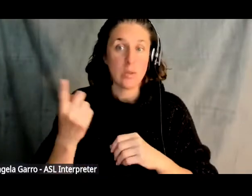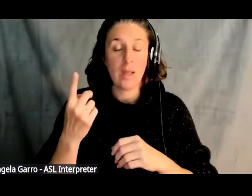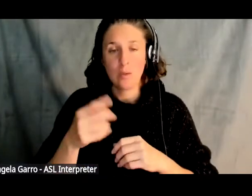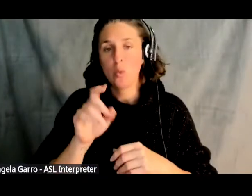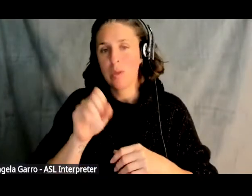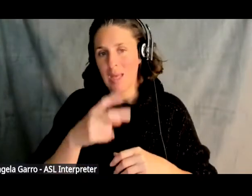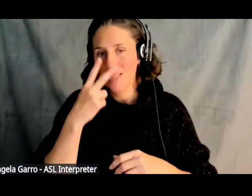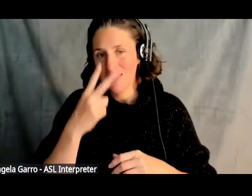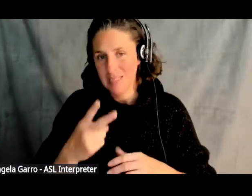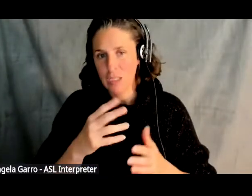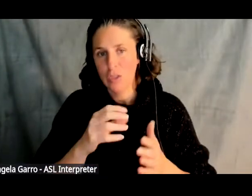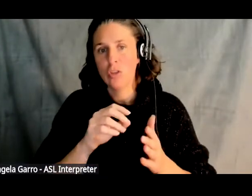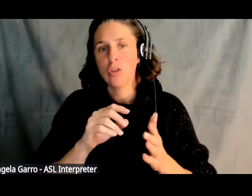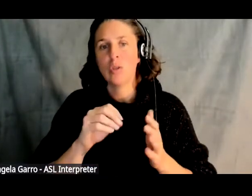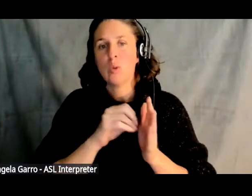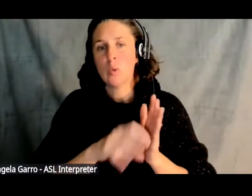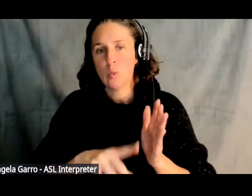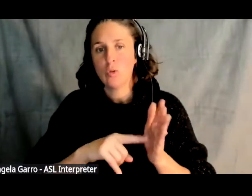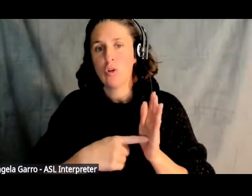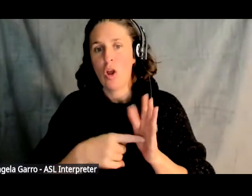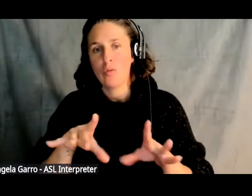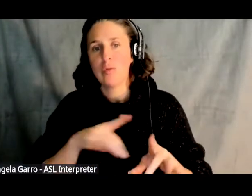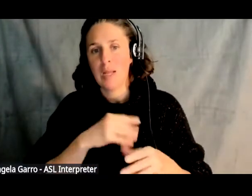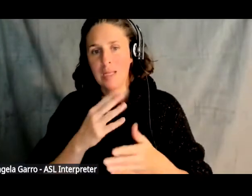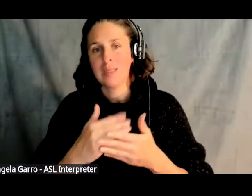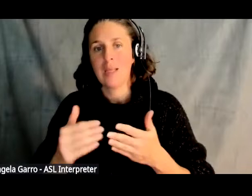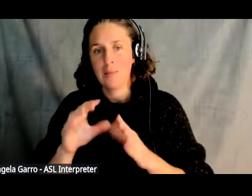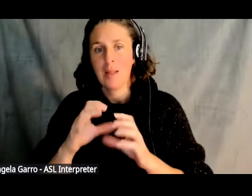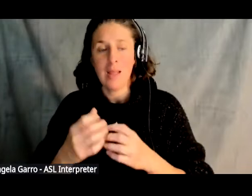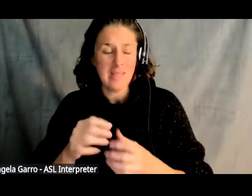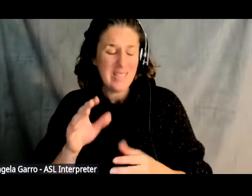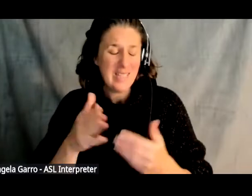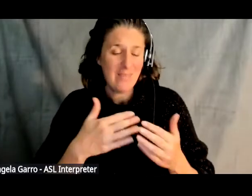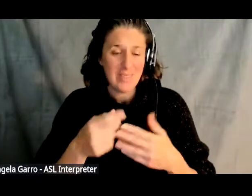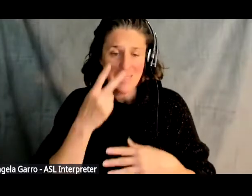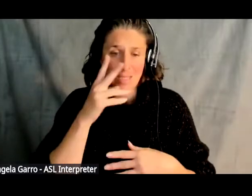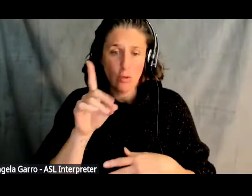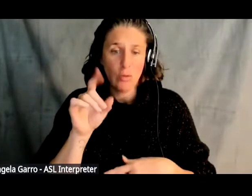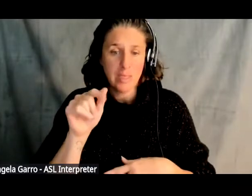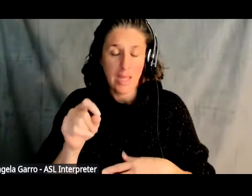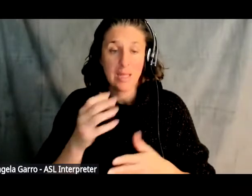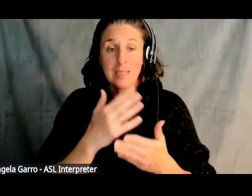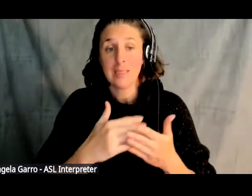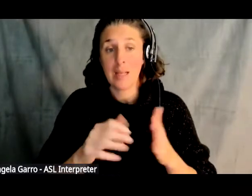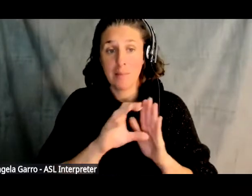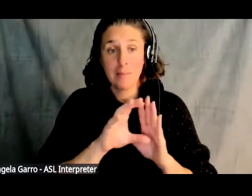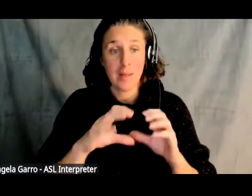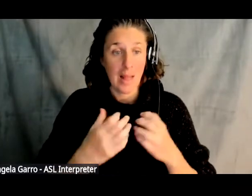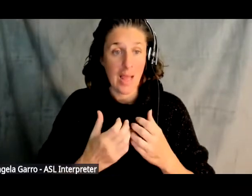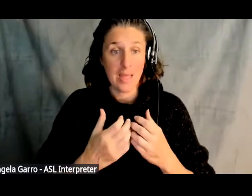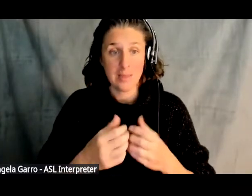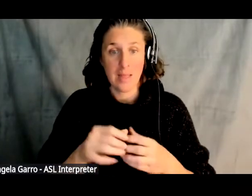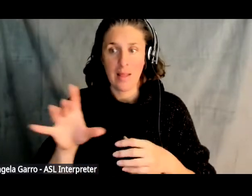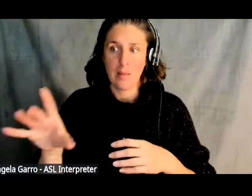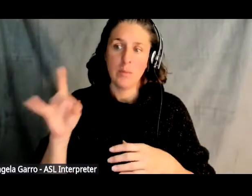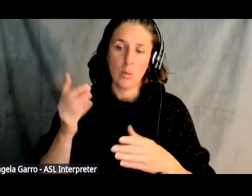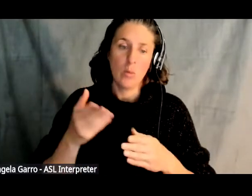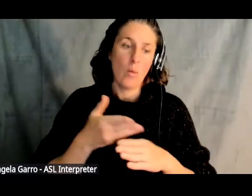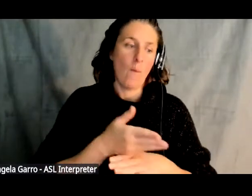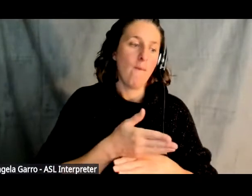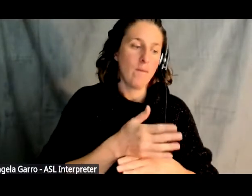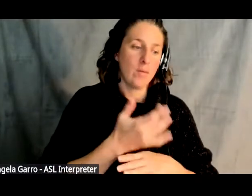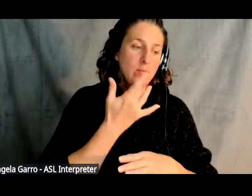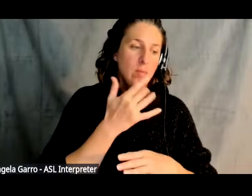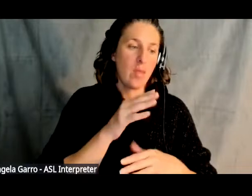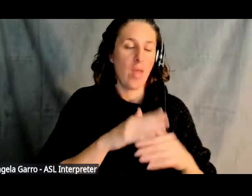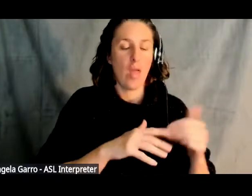starting to take certain kinds of classes. But And even seeing your data, I mean, there's some classes that are chosen over others. I mean, that's just what it